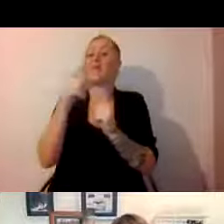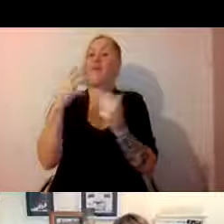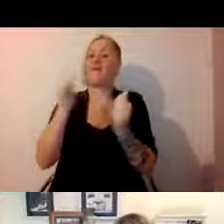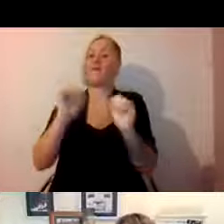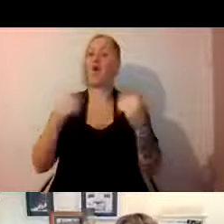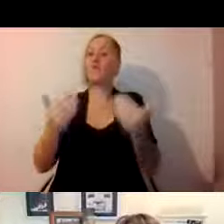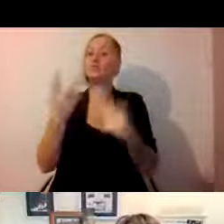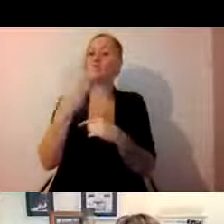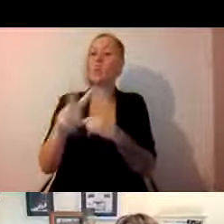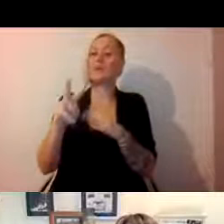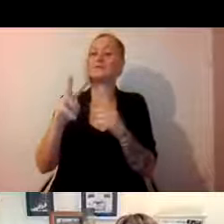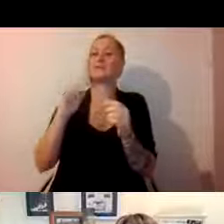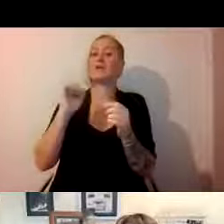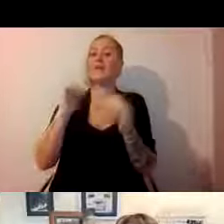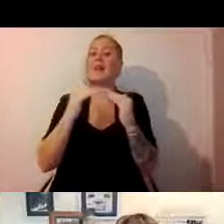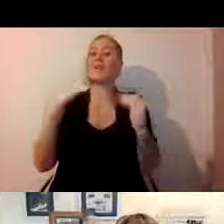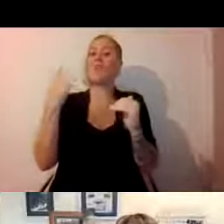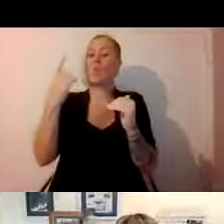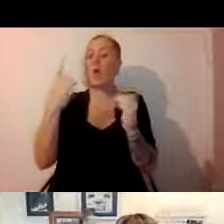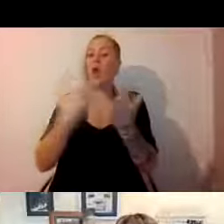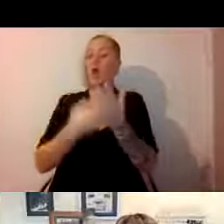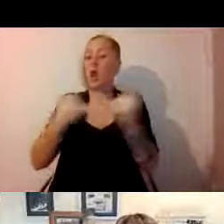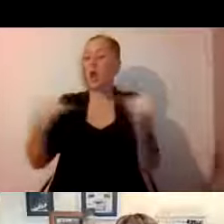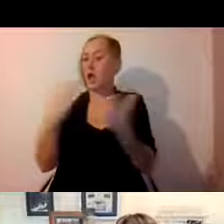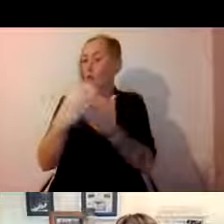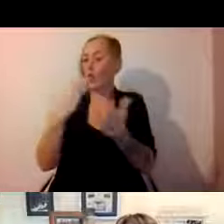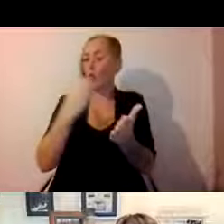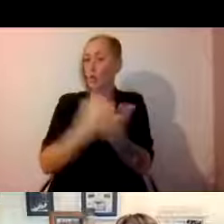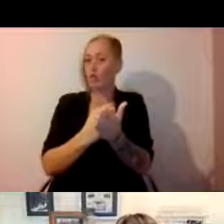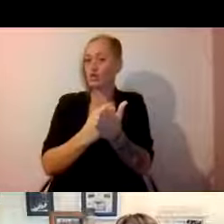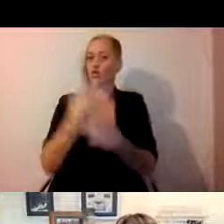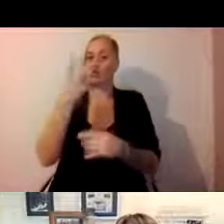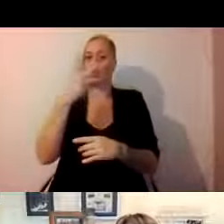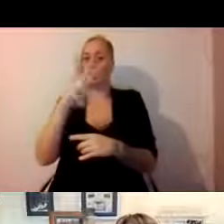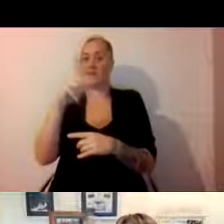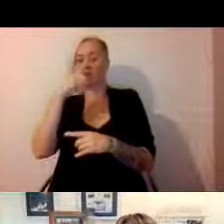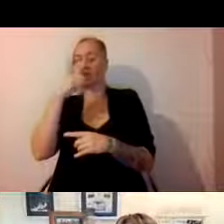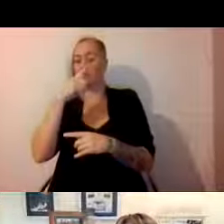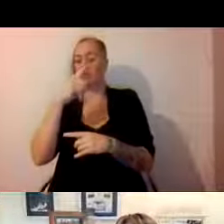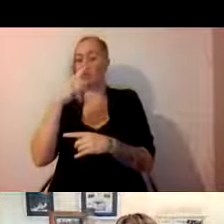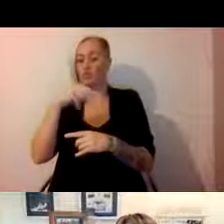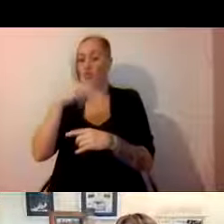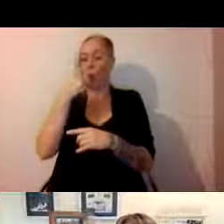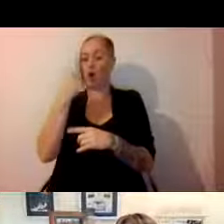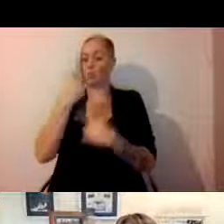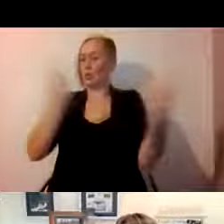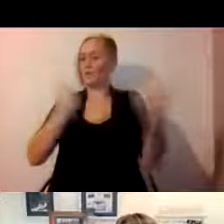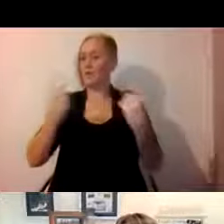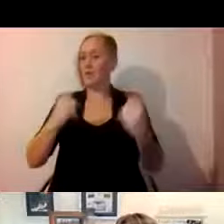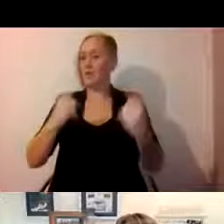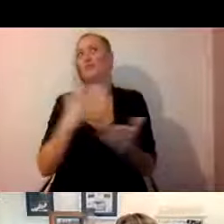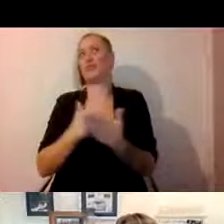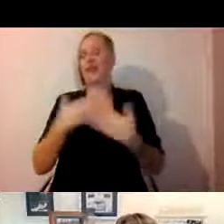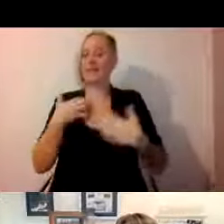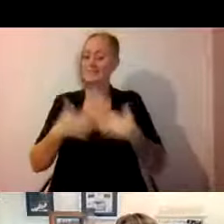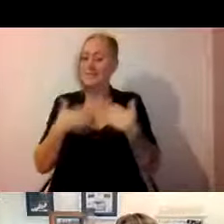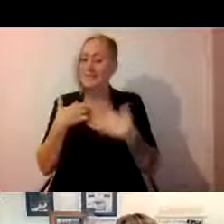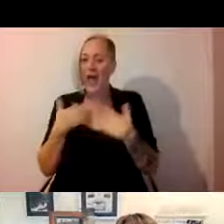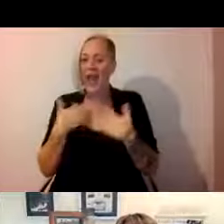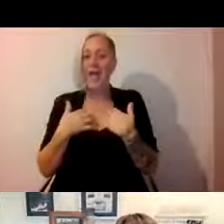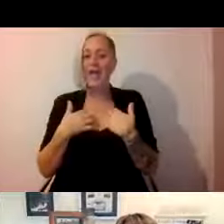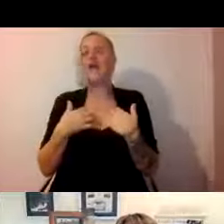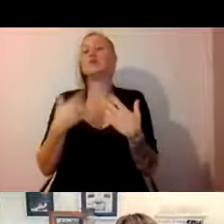Learn AUSLAN online courses to 20 of tonight's attendees, which is so exciting. So in order to